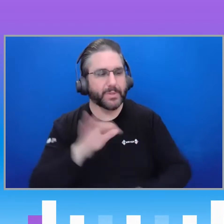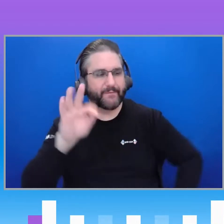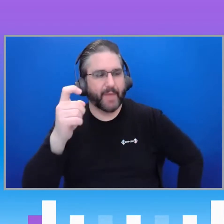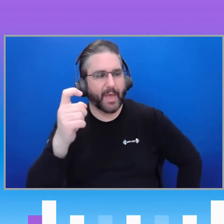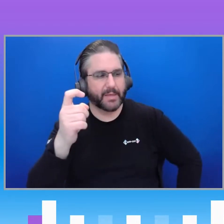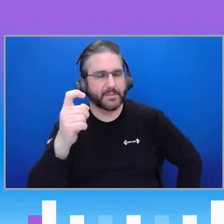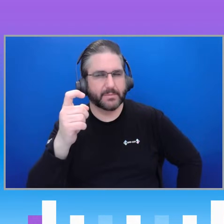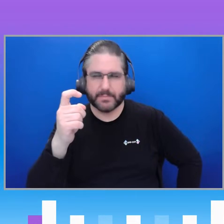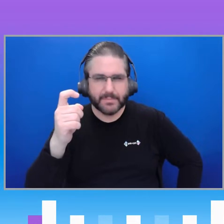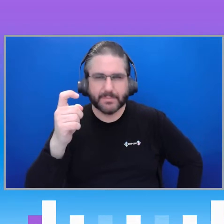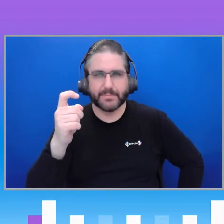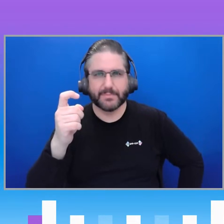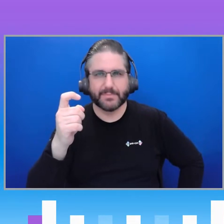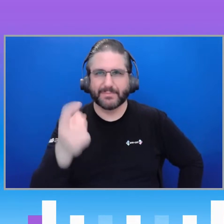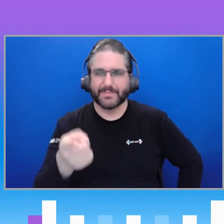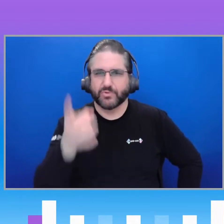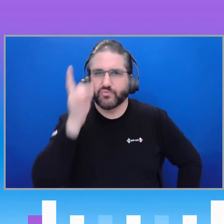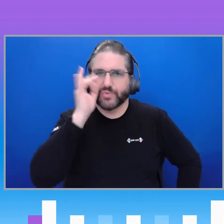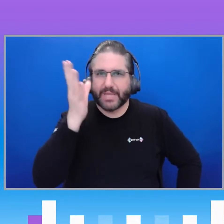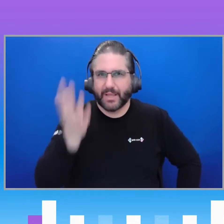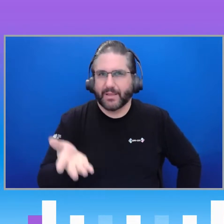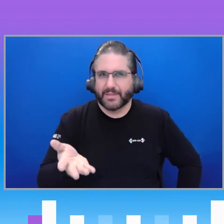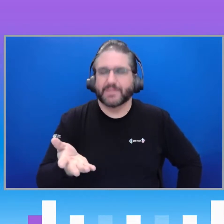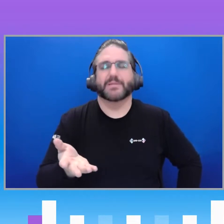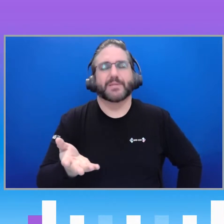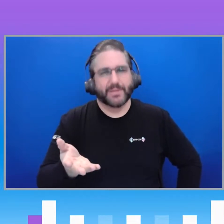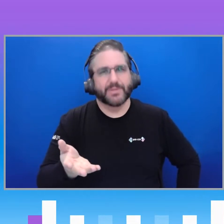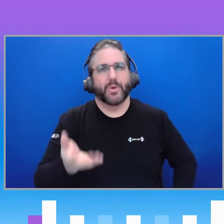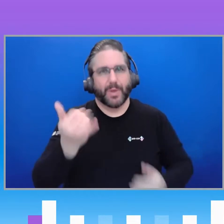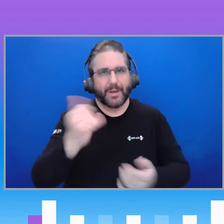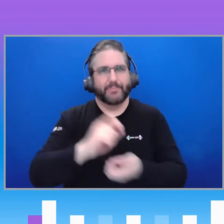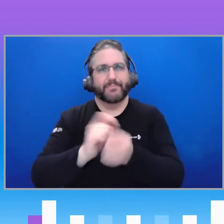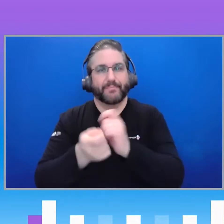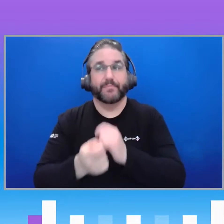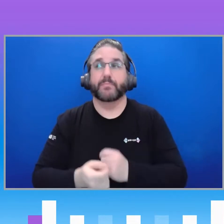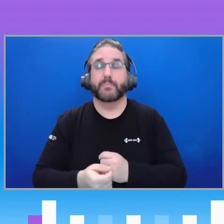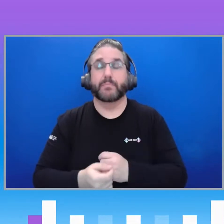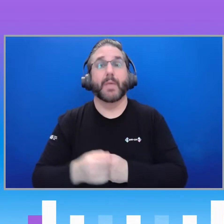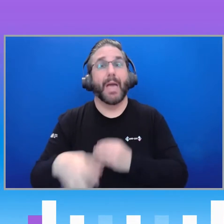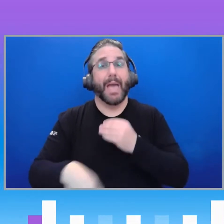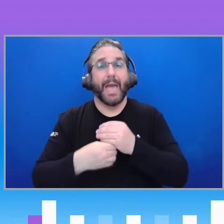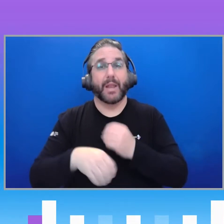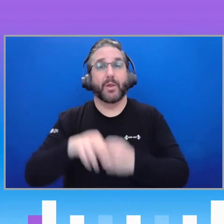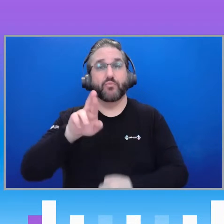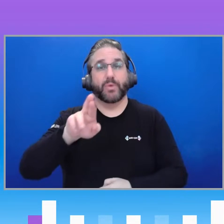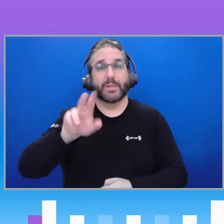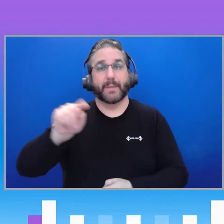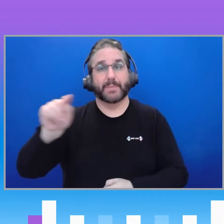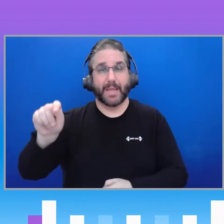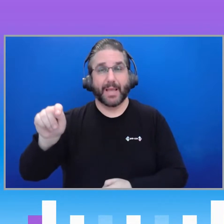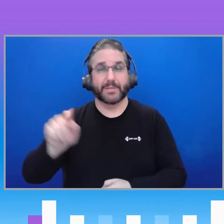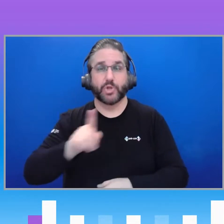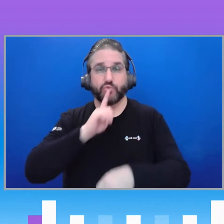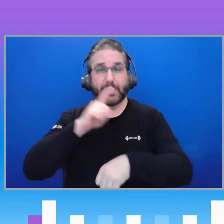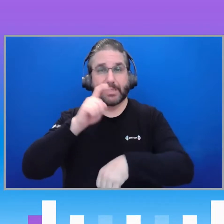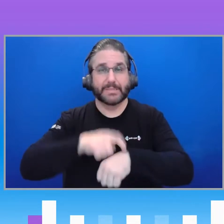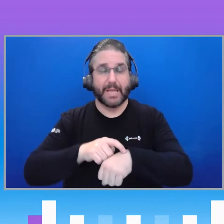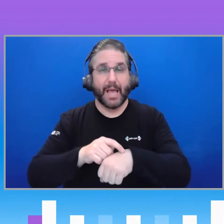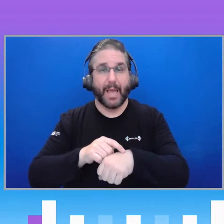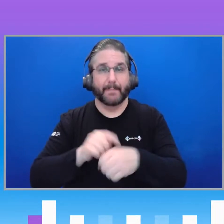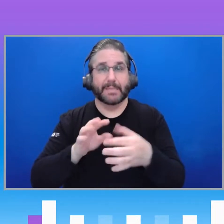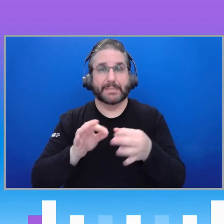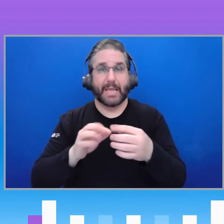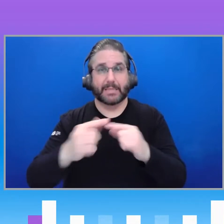services, which was totally ridiculous. Or real-time text. We still don't have in Europe real-time text